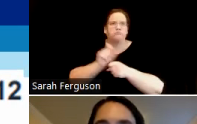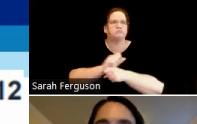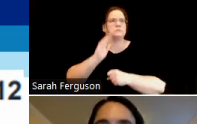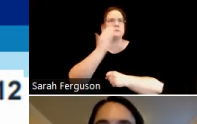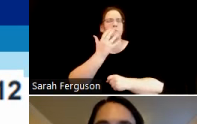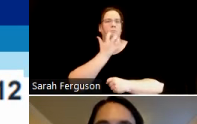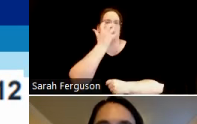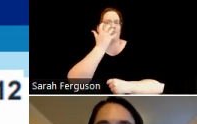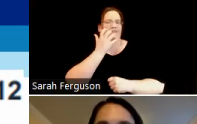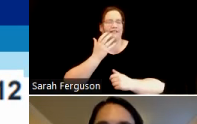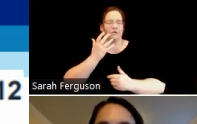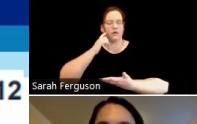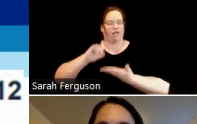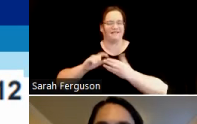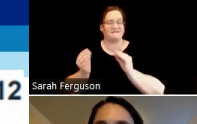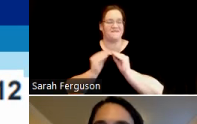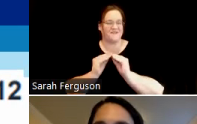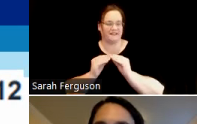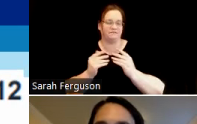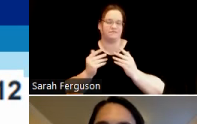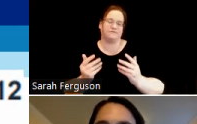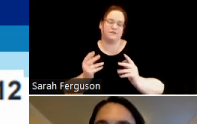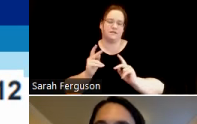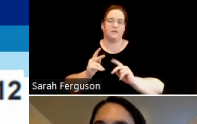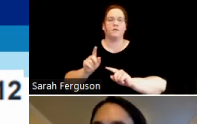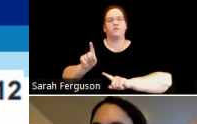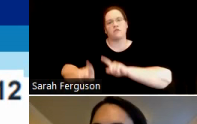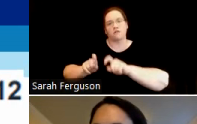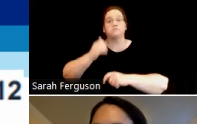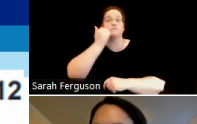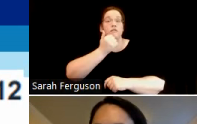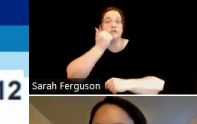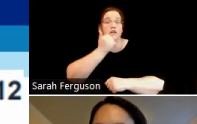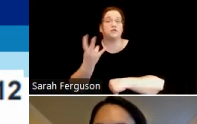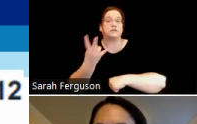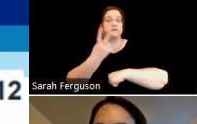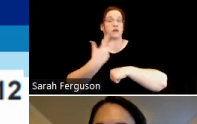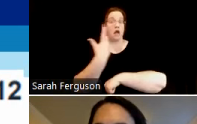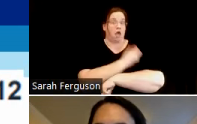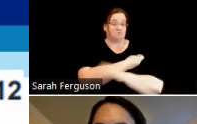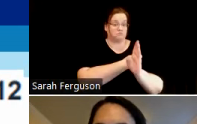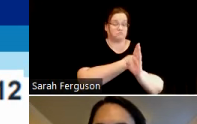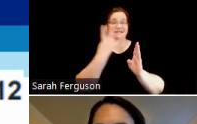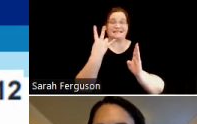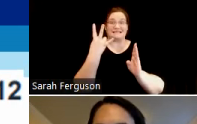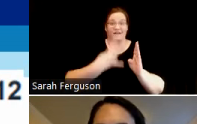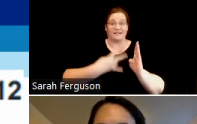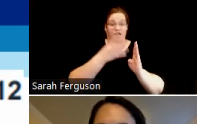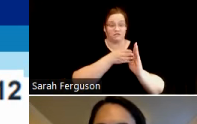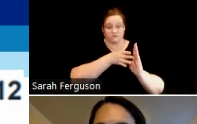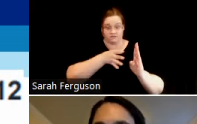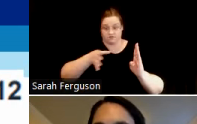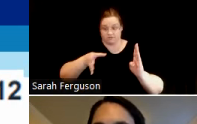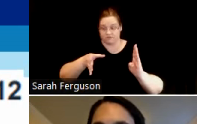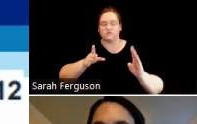But so people were asked every day for 7 days after the vaccine if they saw these things in their kids, and parents had to